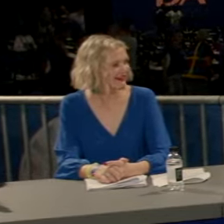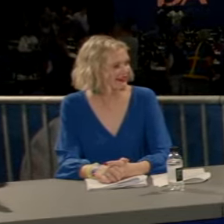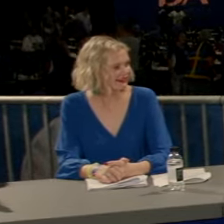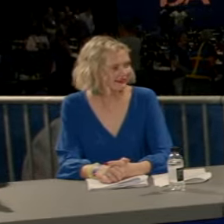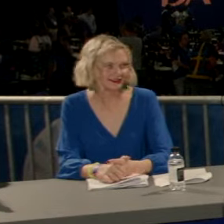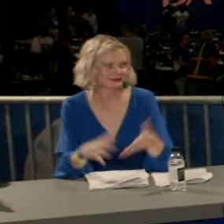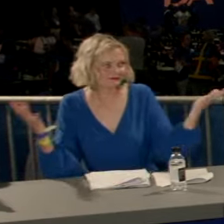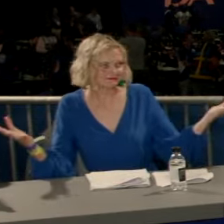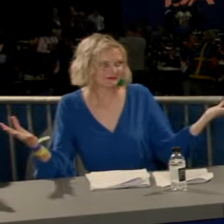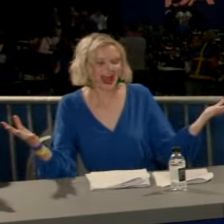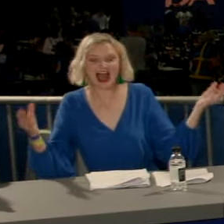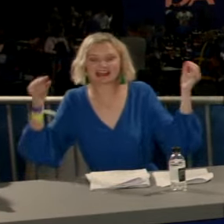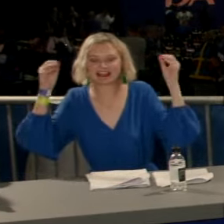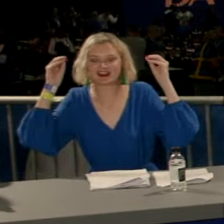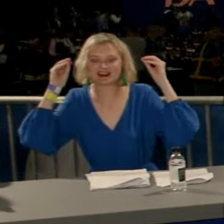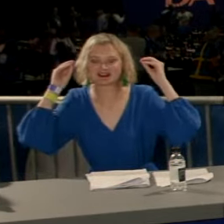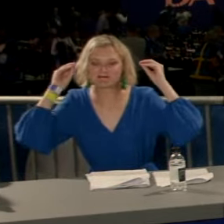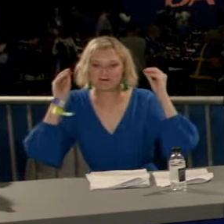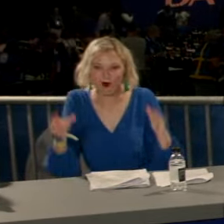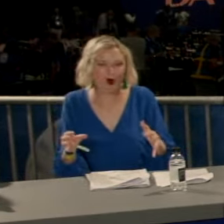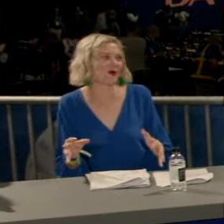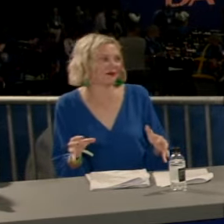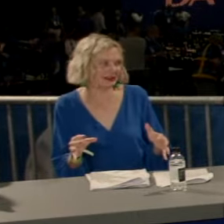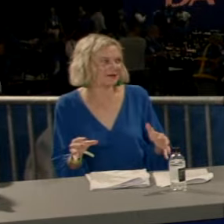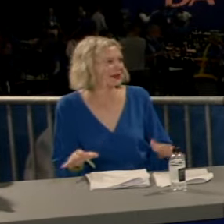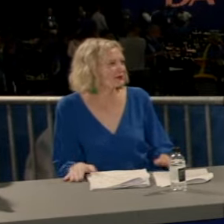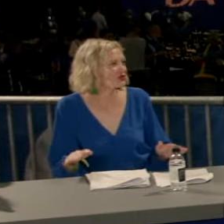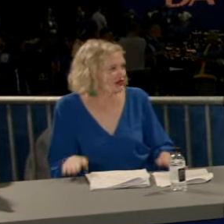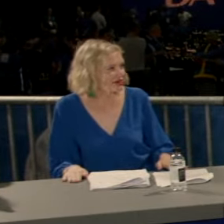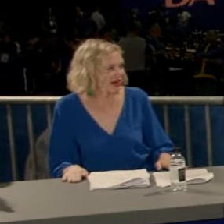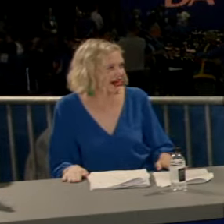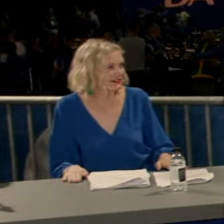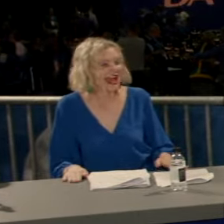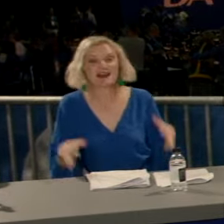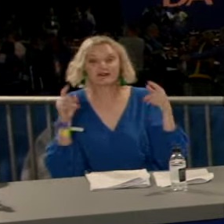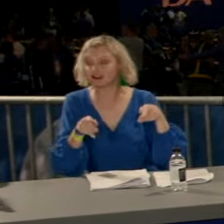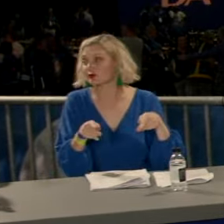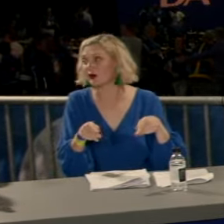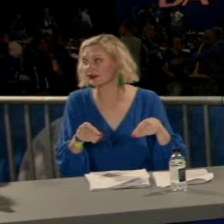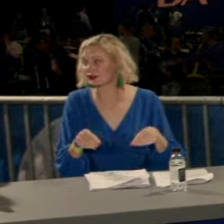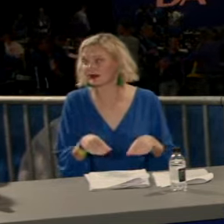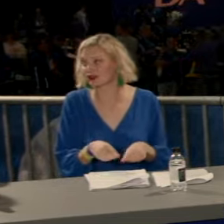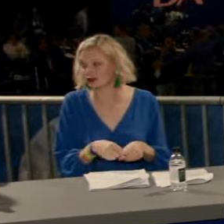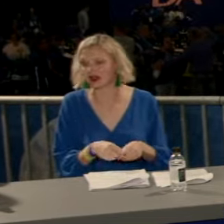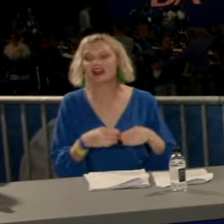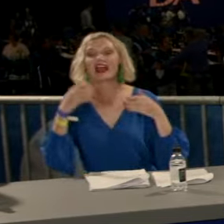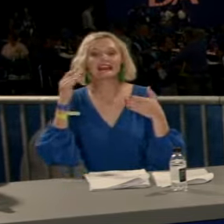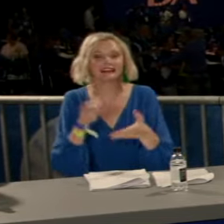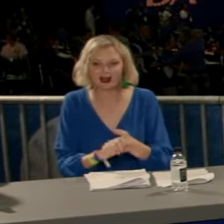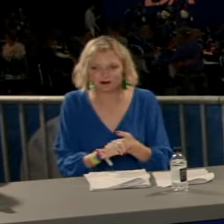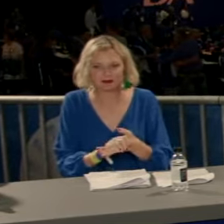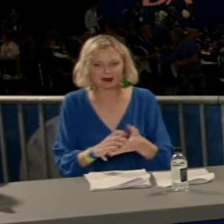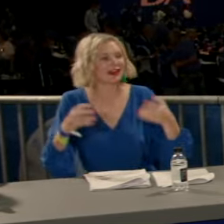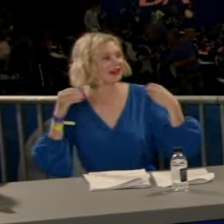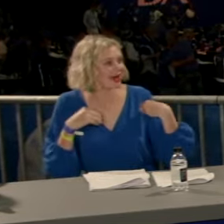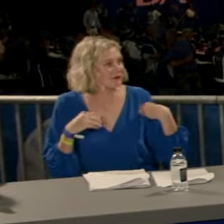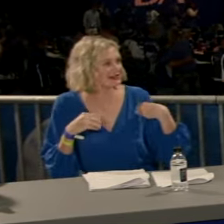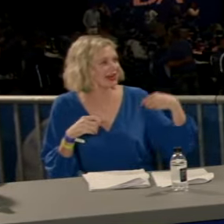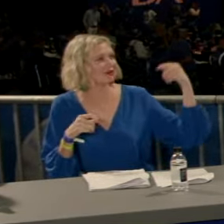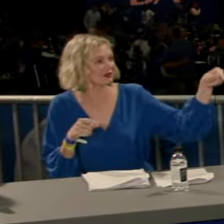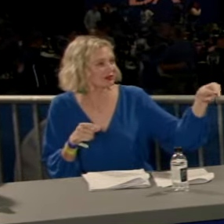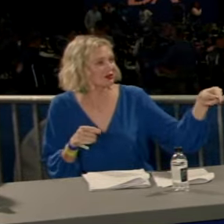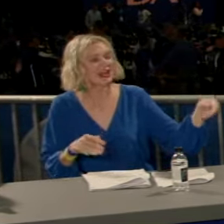Yeah, 100%. I cannot agree more with Liam. Liam, you're so right. And that's why we need to make sure young people